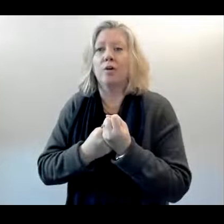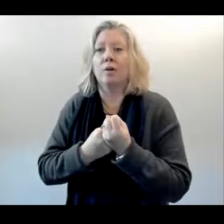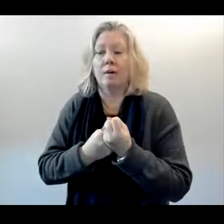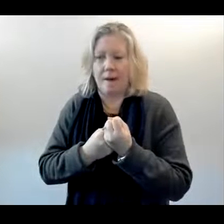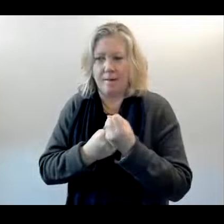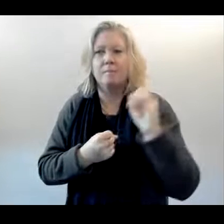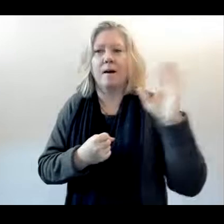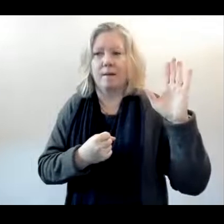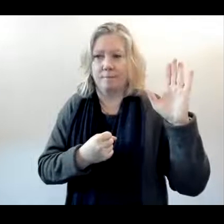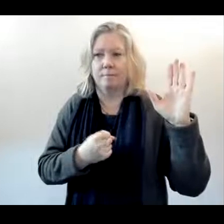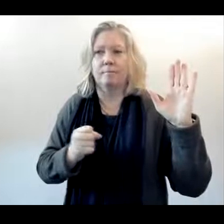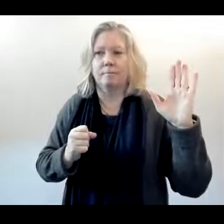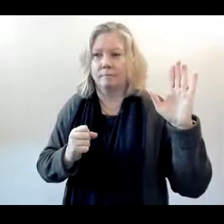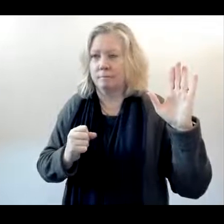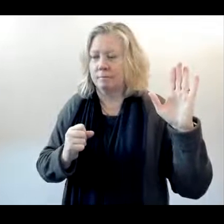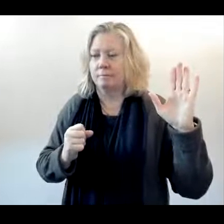Aye. Aye.